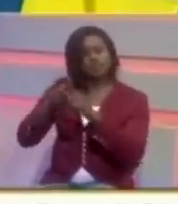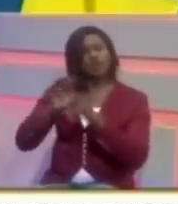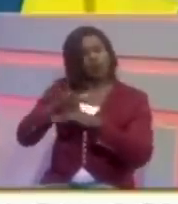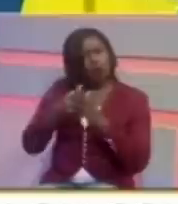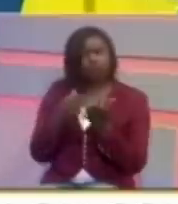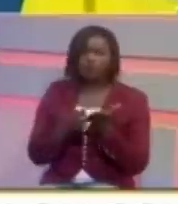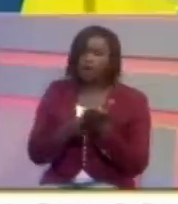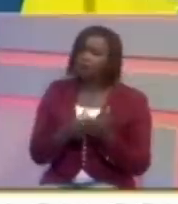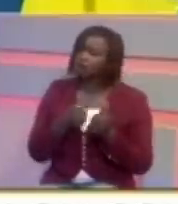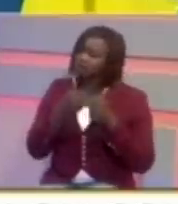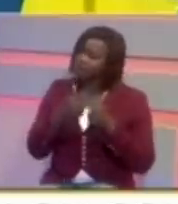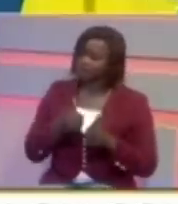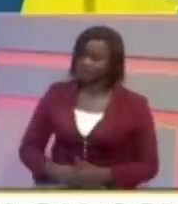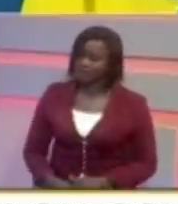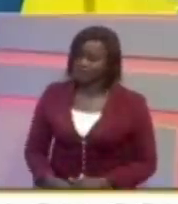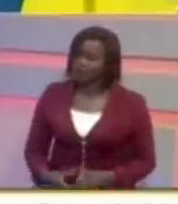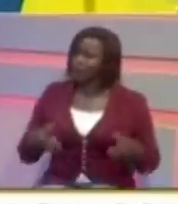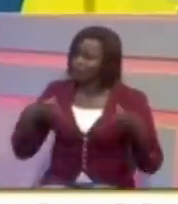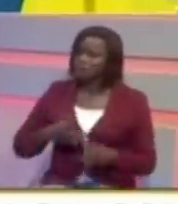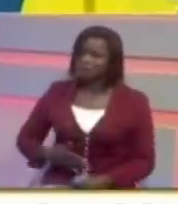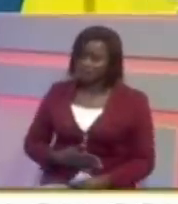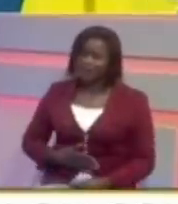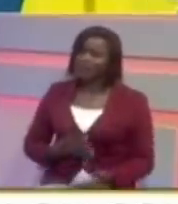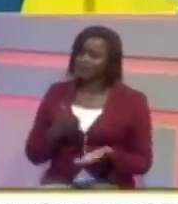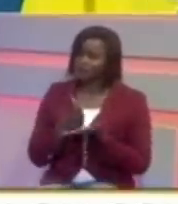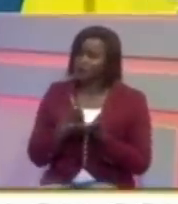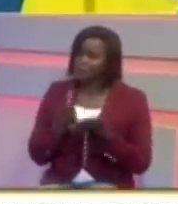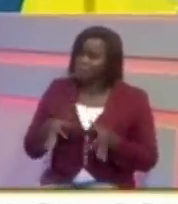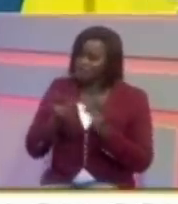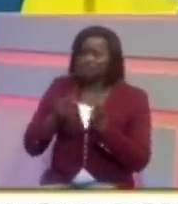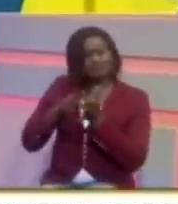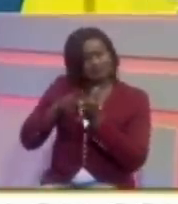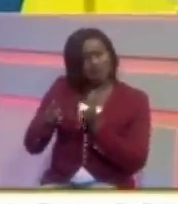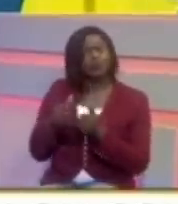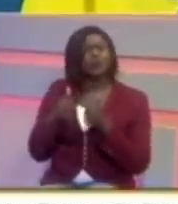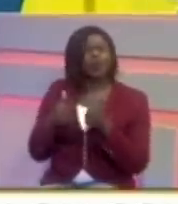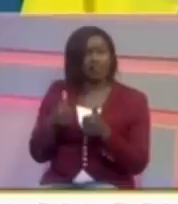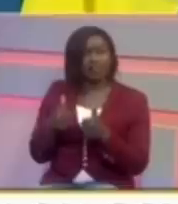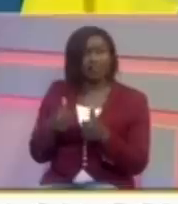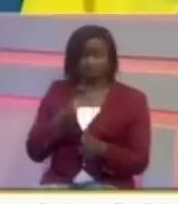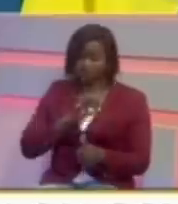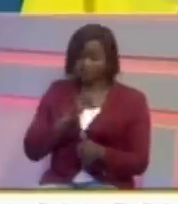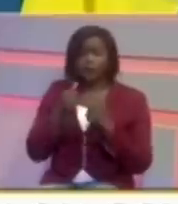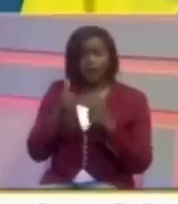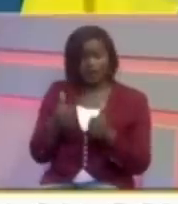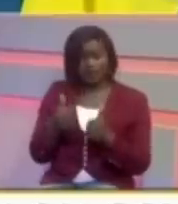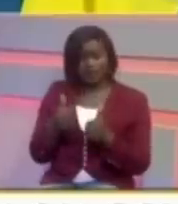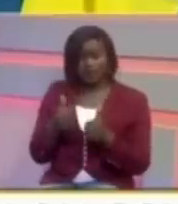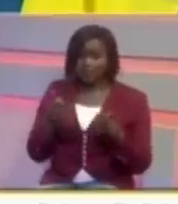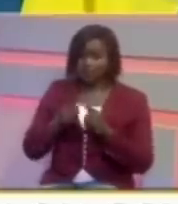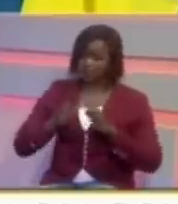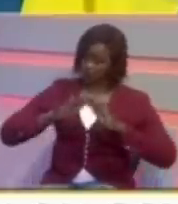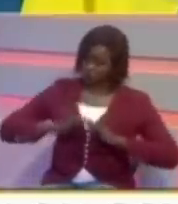good. So these scientists should be paid well so that they really stabilize and